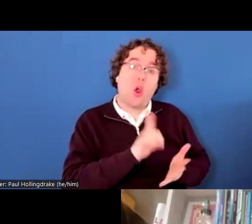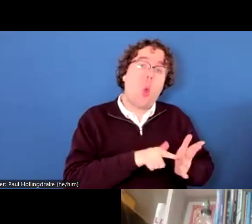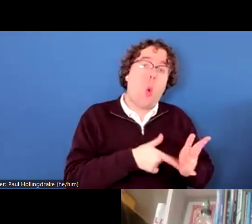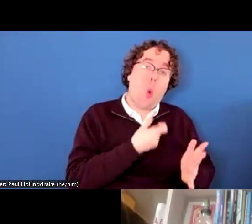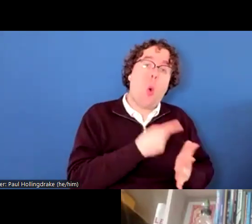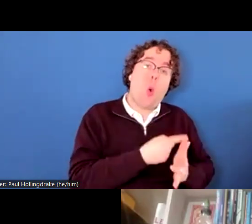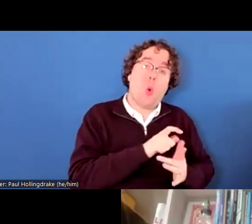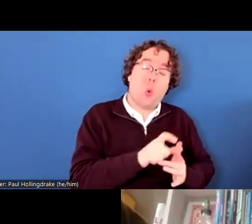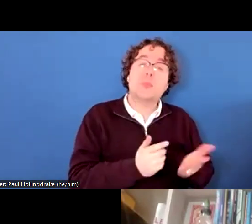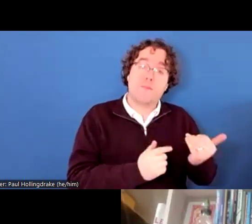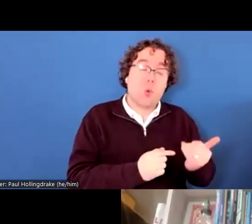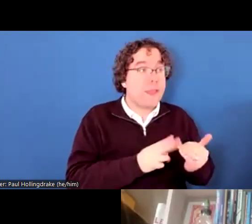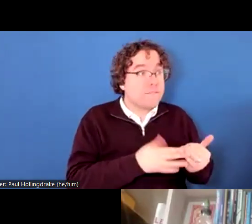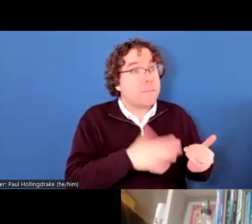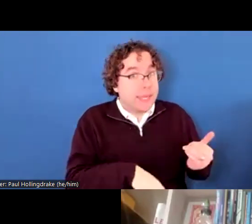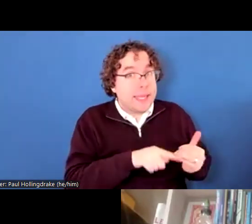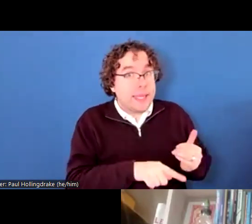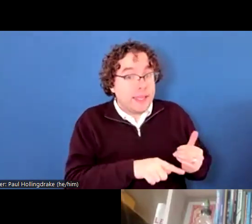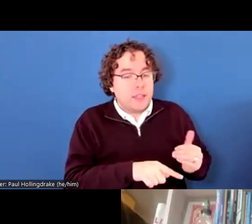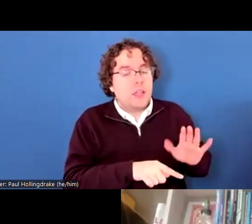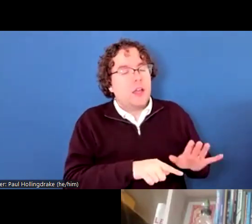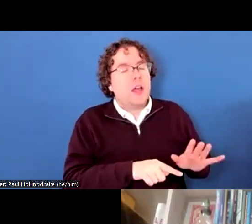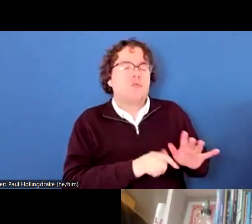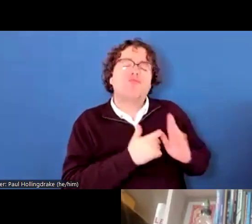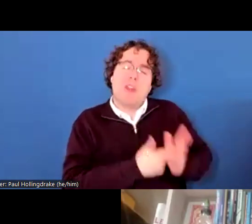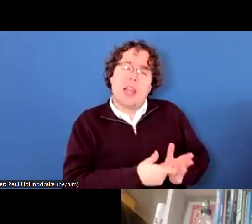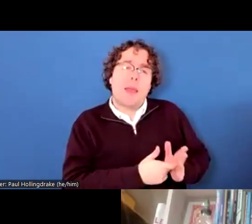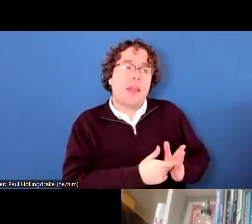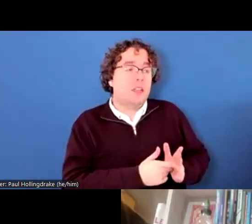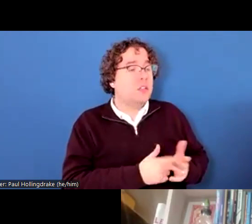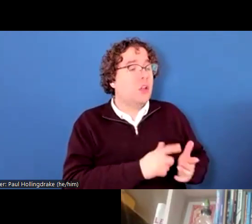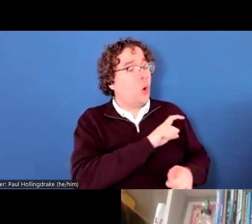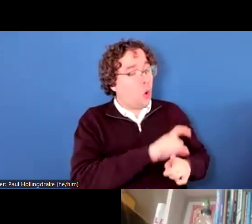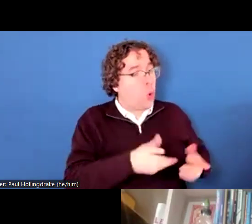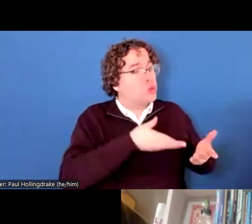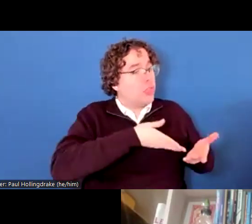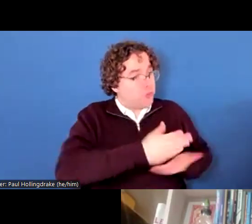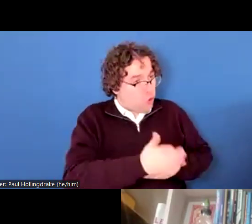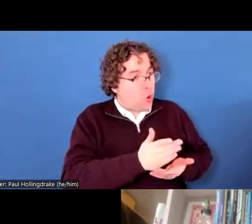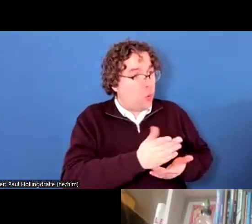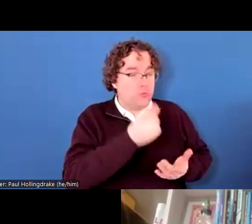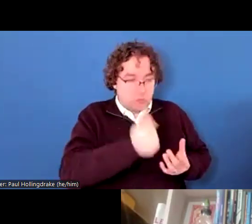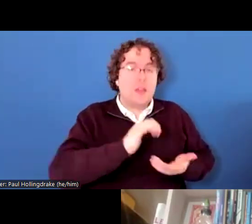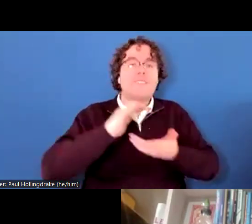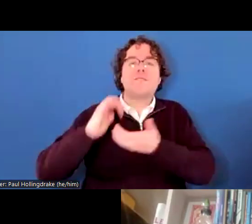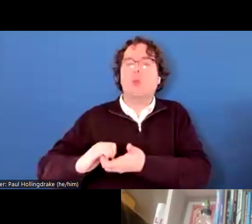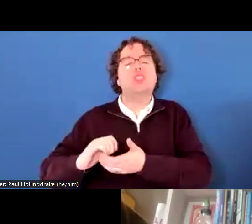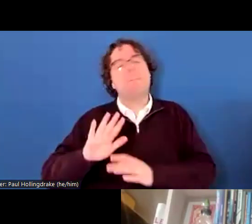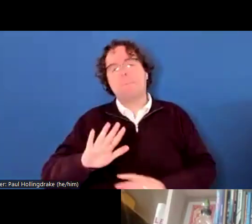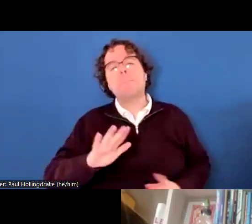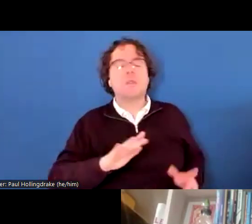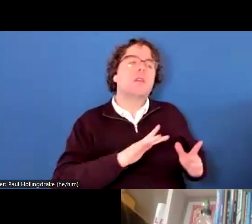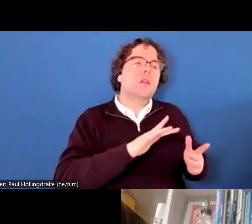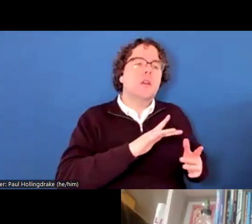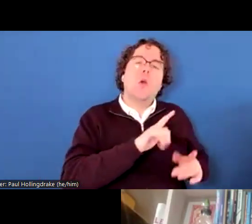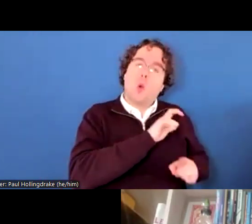really strongly recommend that you give enough time to really use the juice from your course first before you apply for